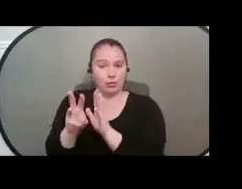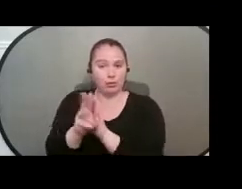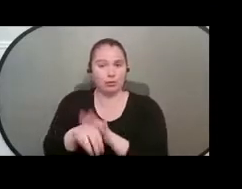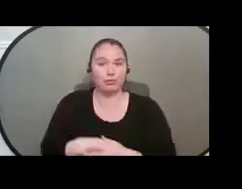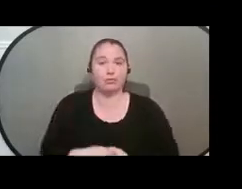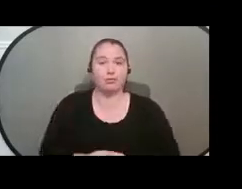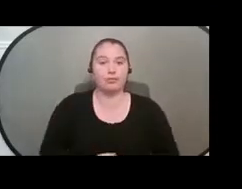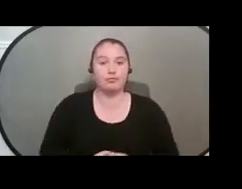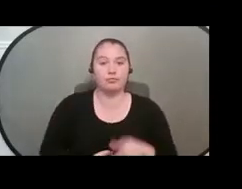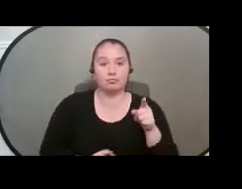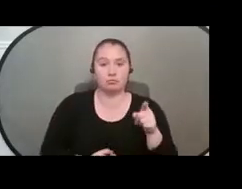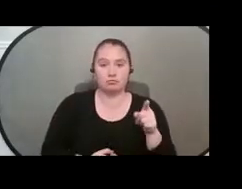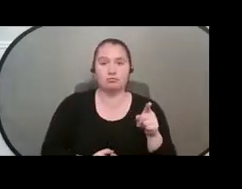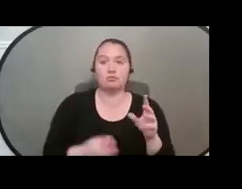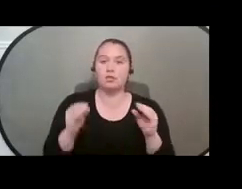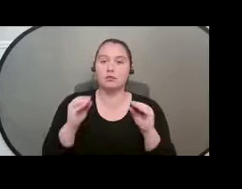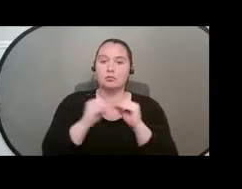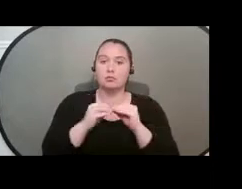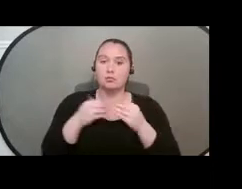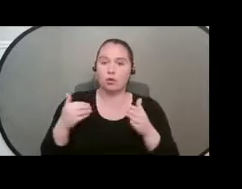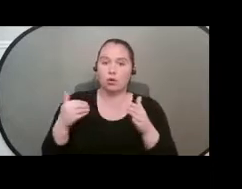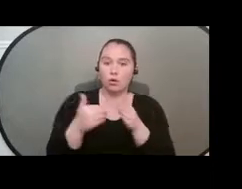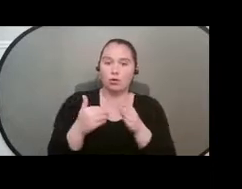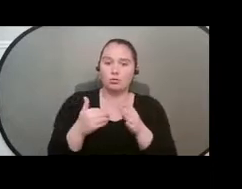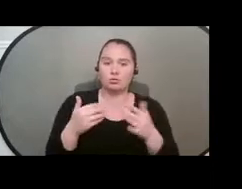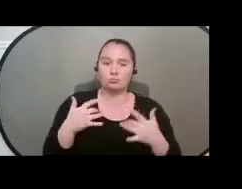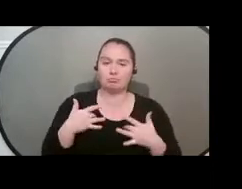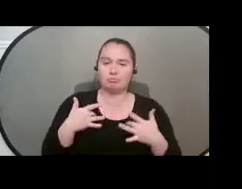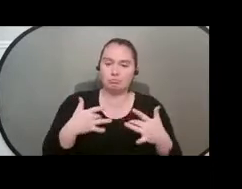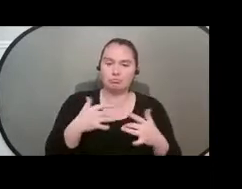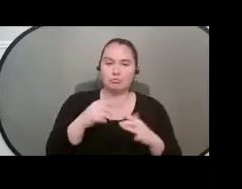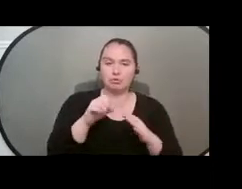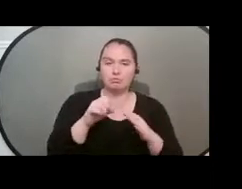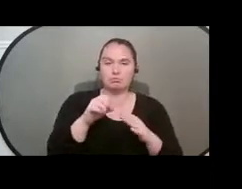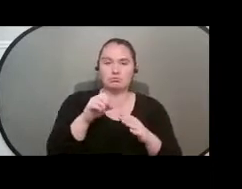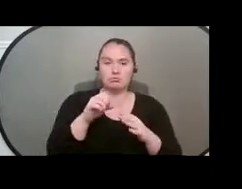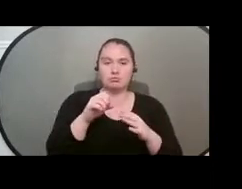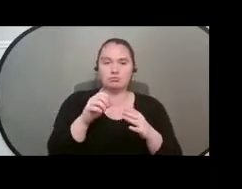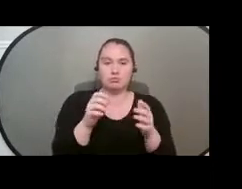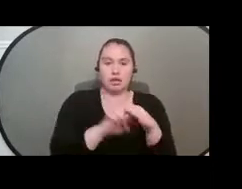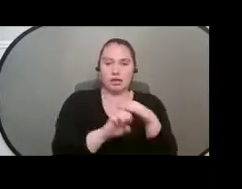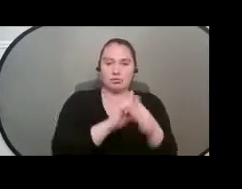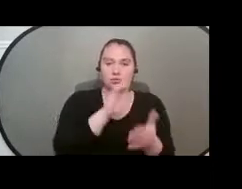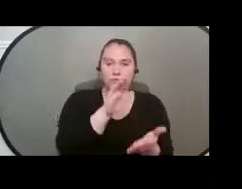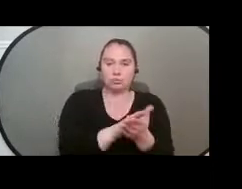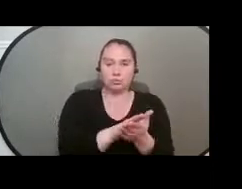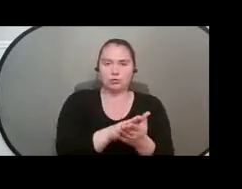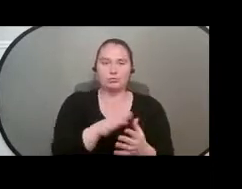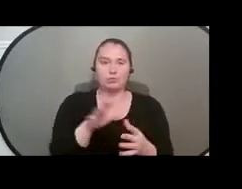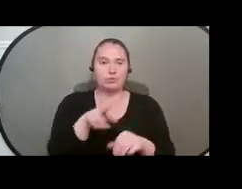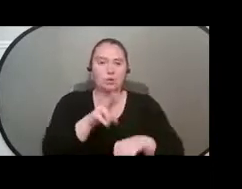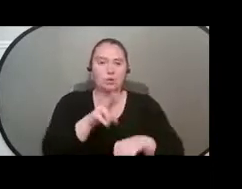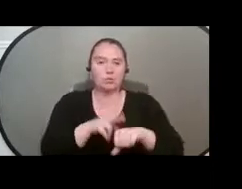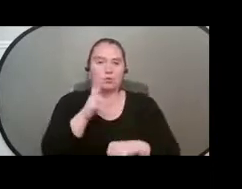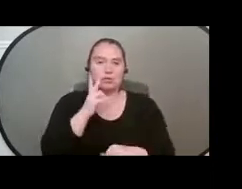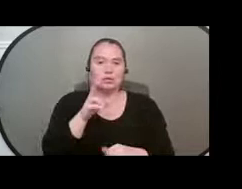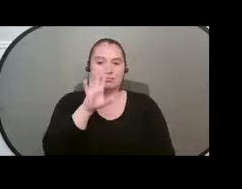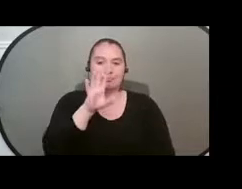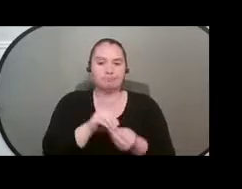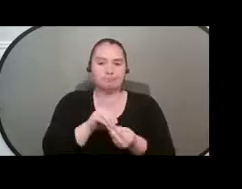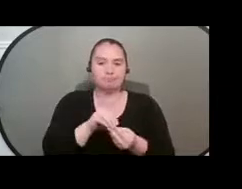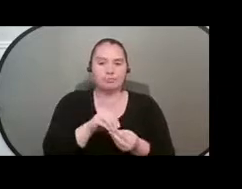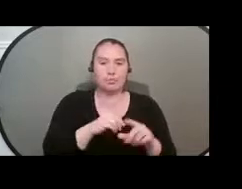is much closer to a typical elementary school site in terms of size. We usually talk about 15 to 20 acres of